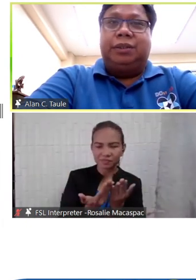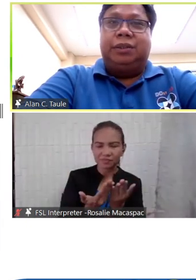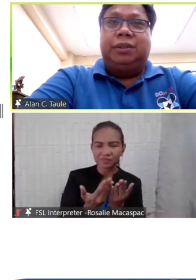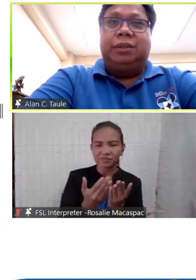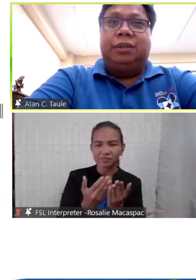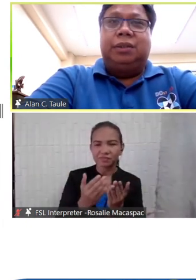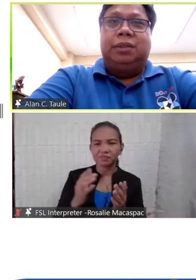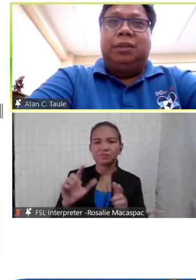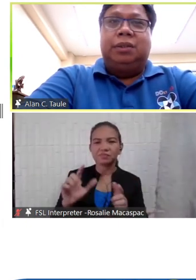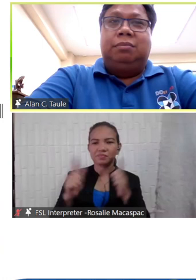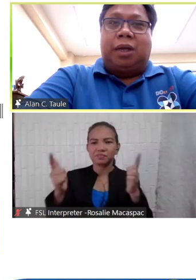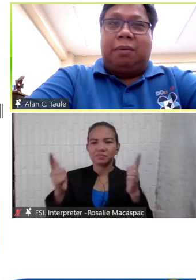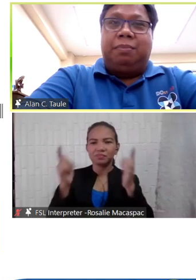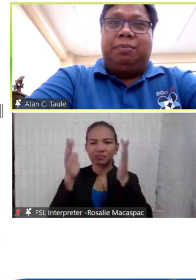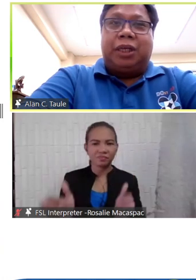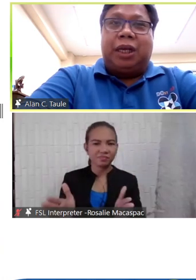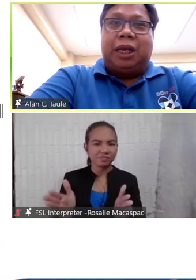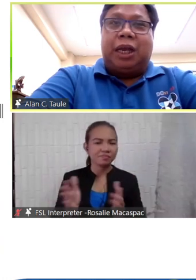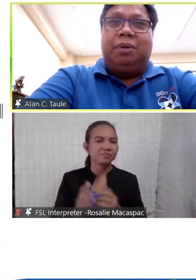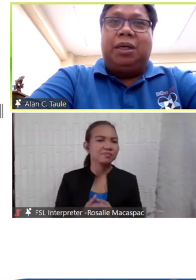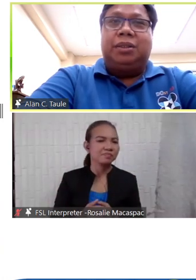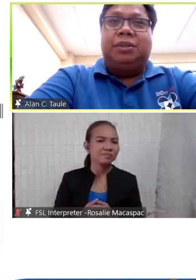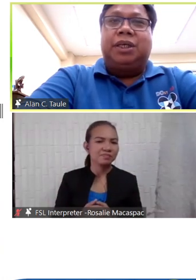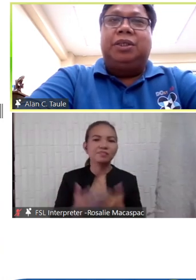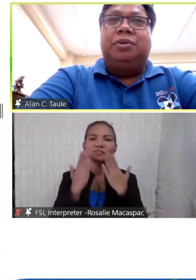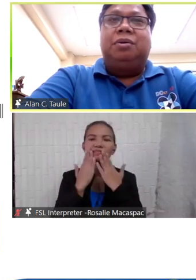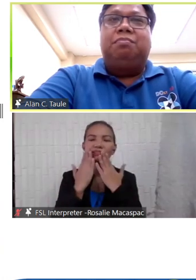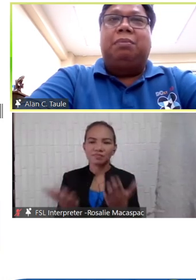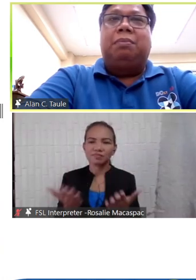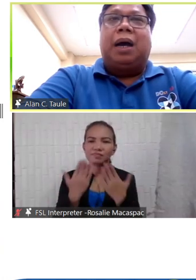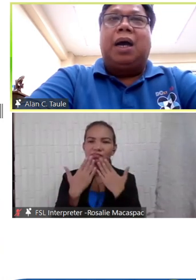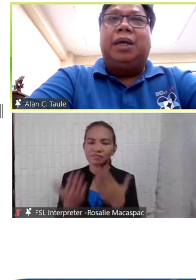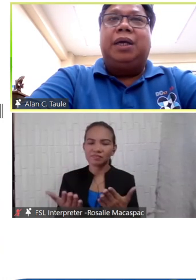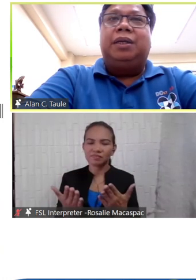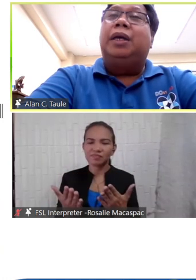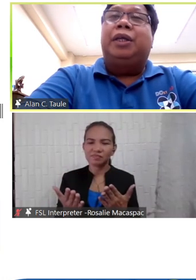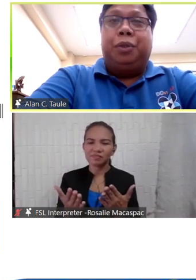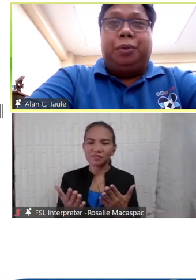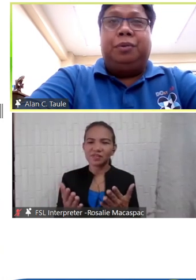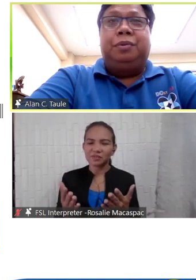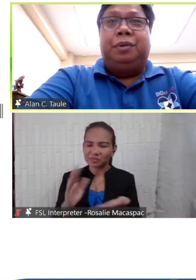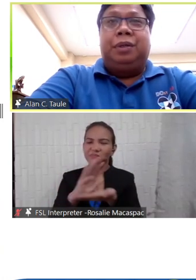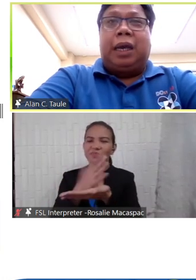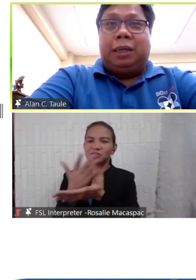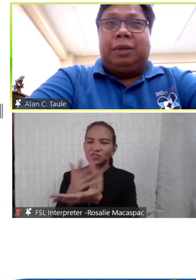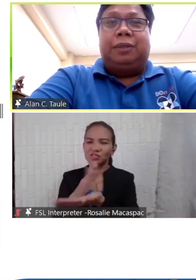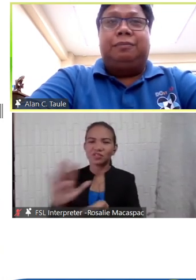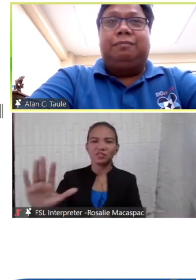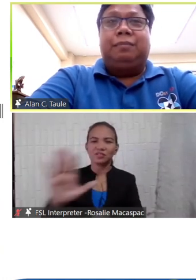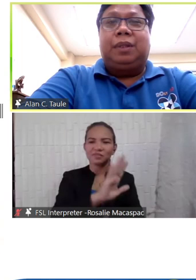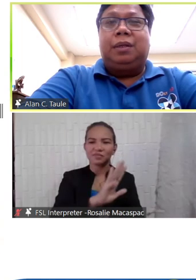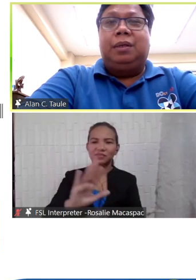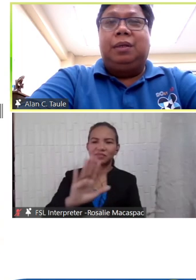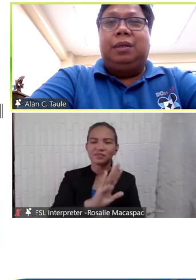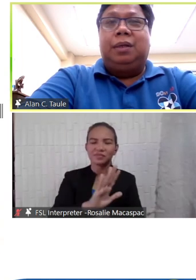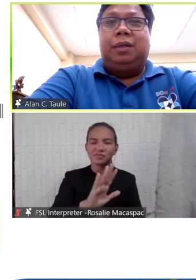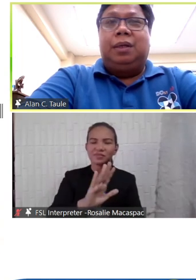librarians. Marami pong salamat sa inyong pagbabahagi ng inyong kaalaman.